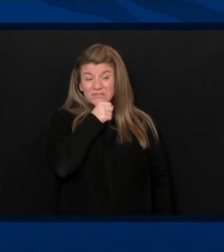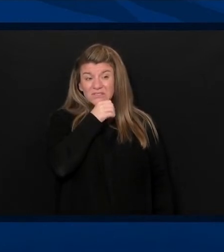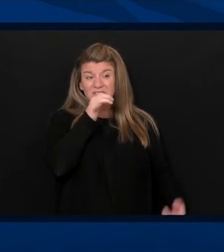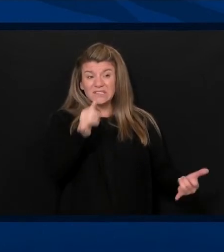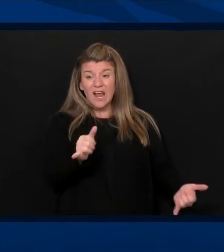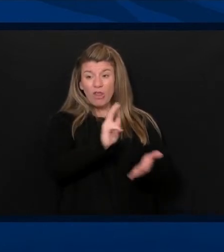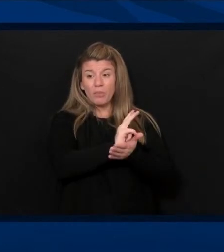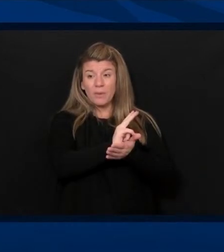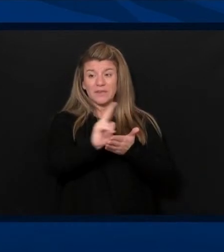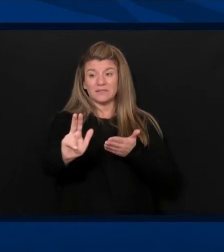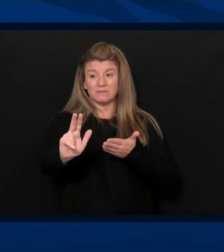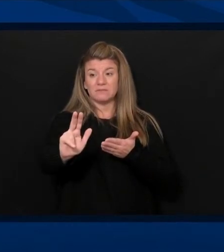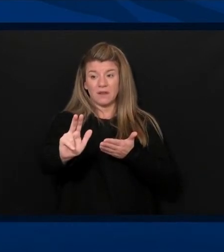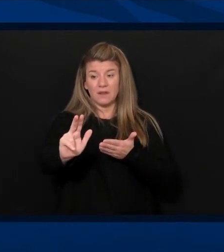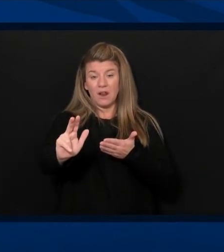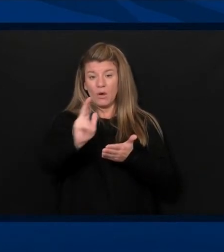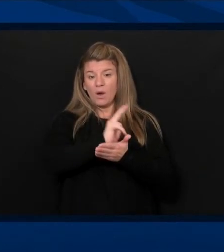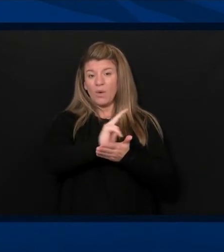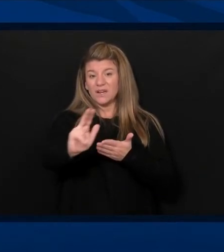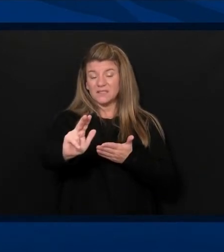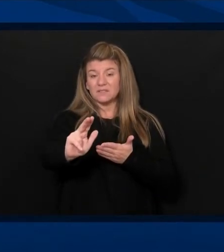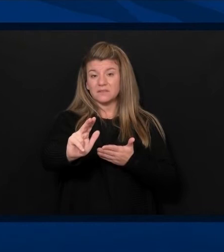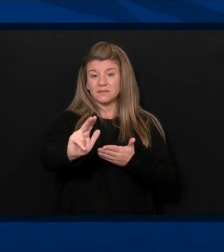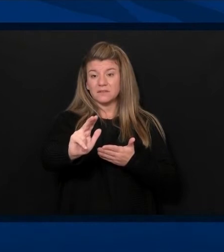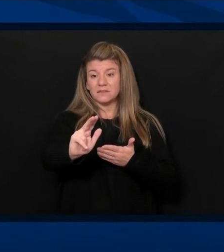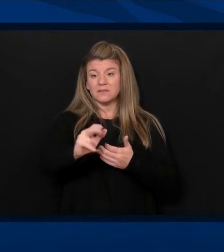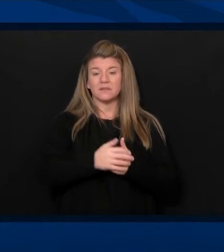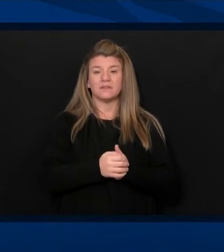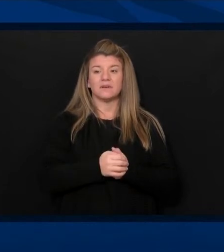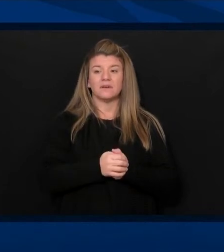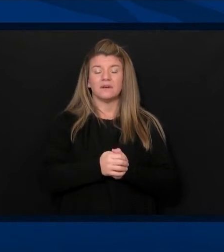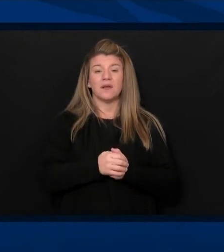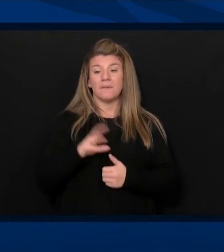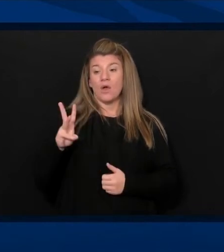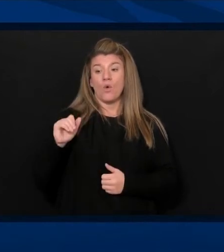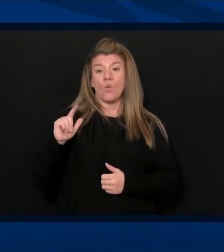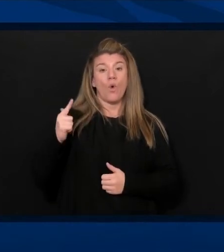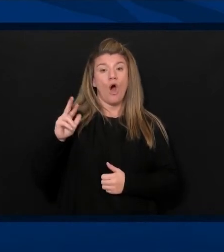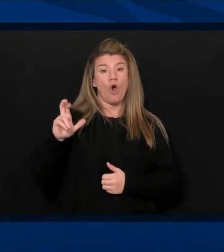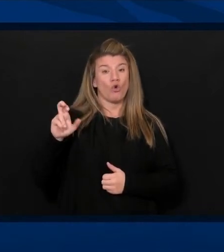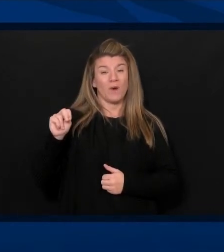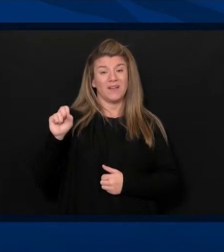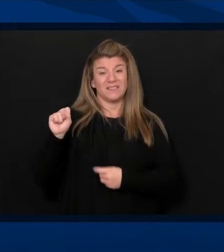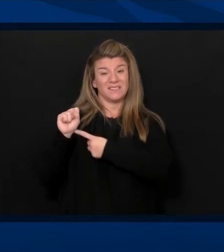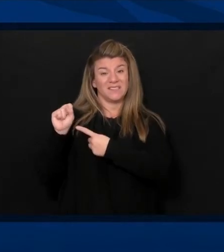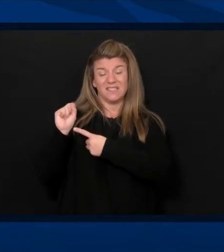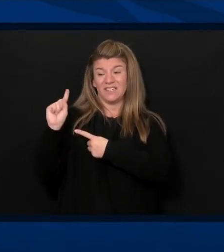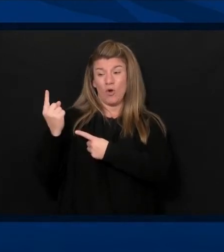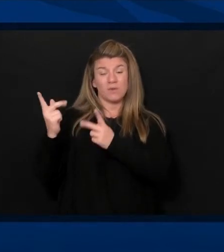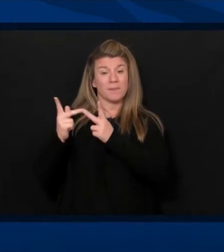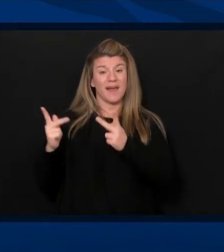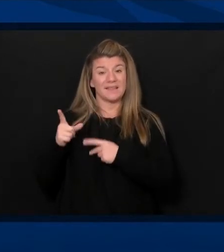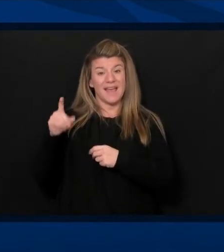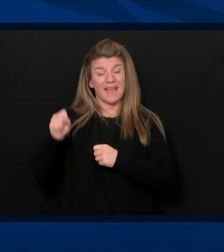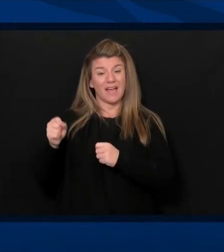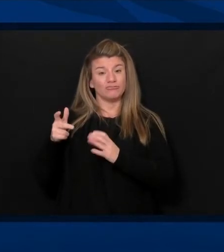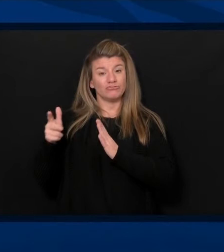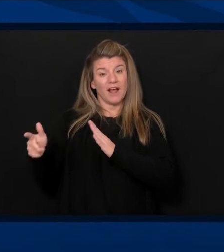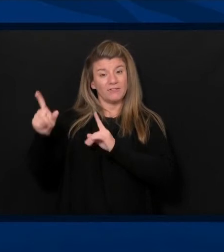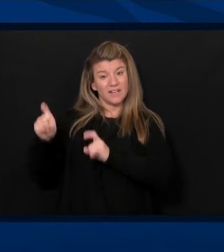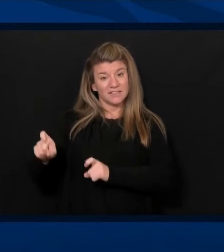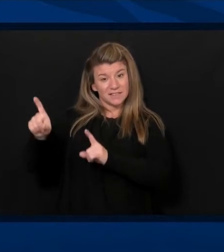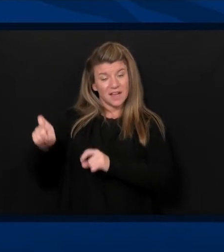weeks now. But aside from Walgreens, they don't have any of the free testing locations or events scheduled. Obviously,